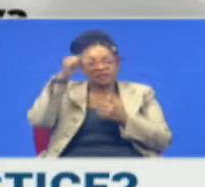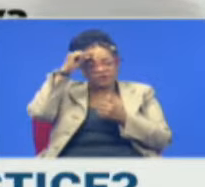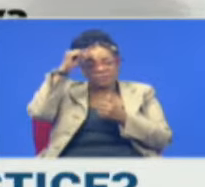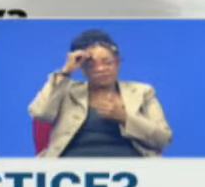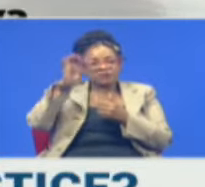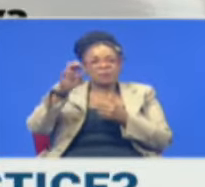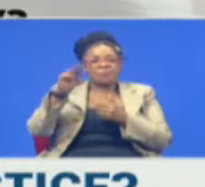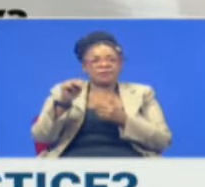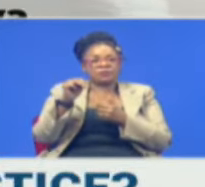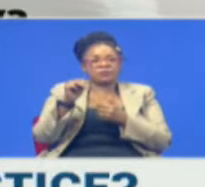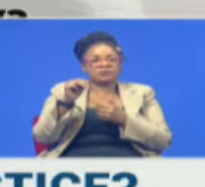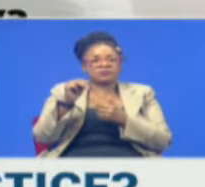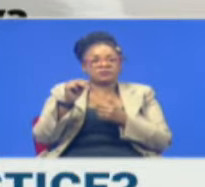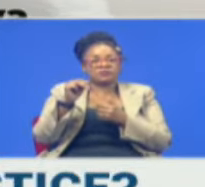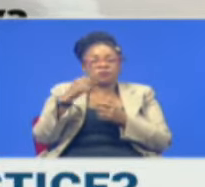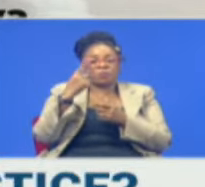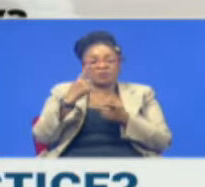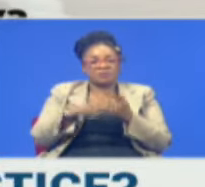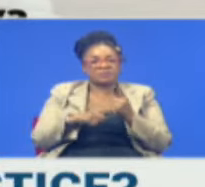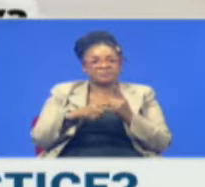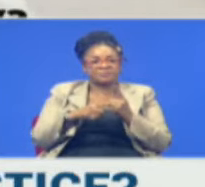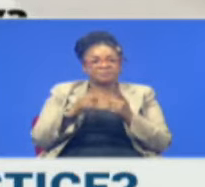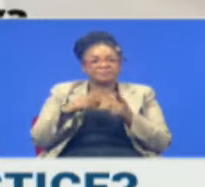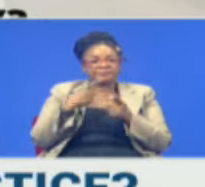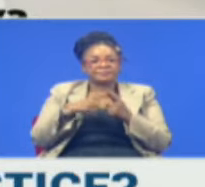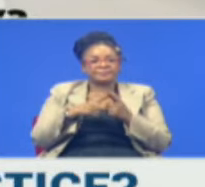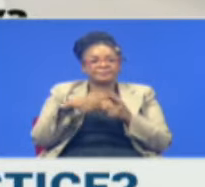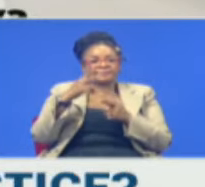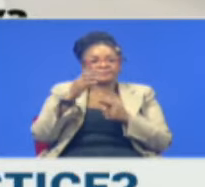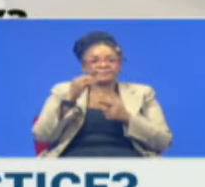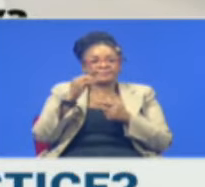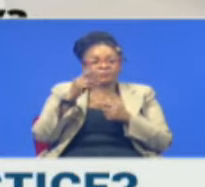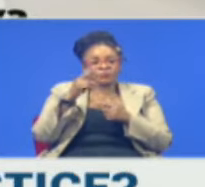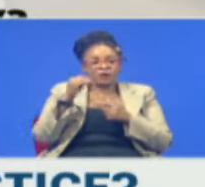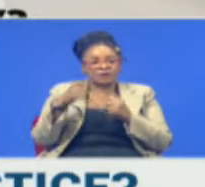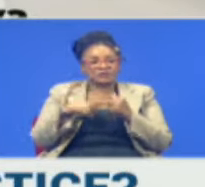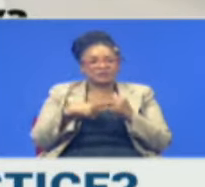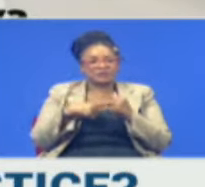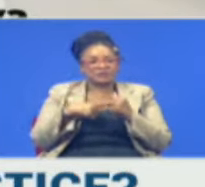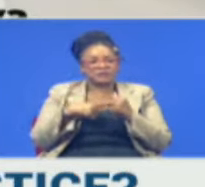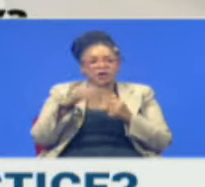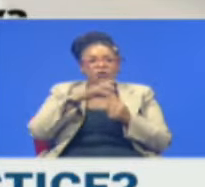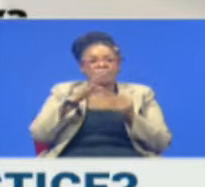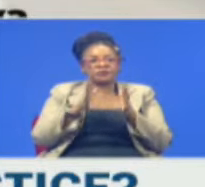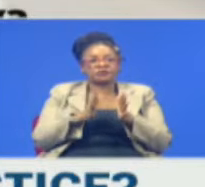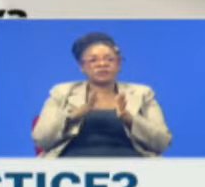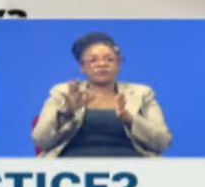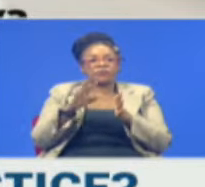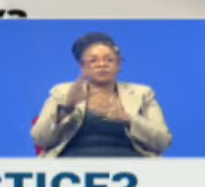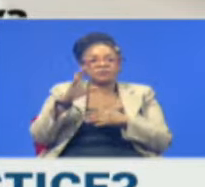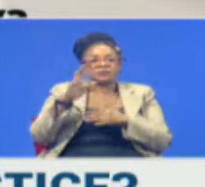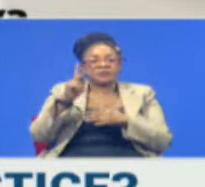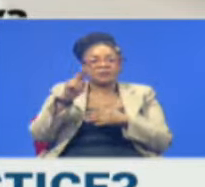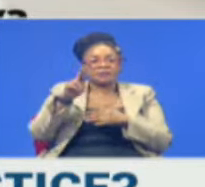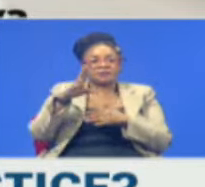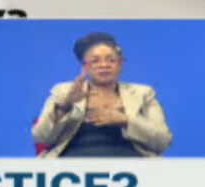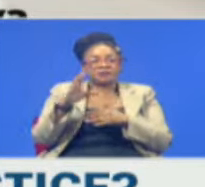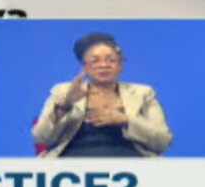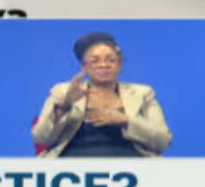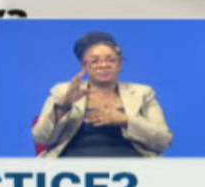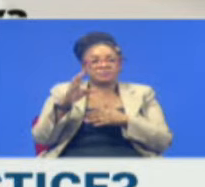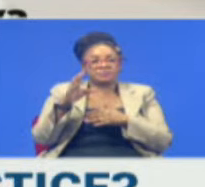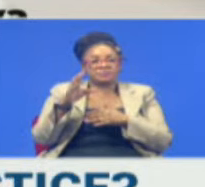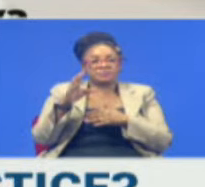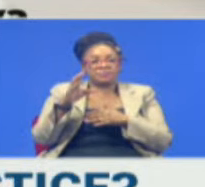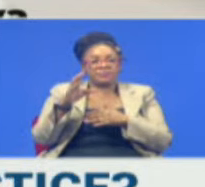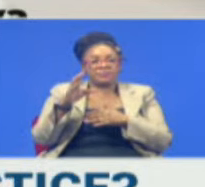Marakwet for a year. From the year 2000 to 2006, she was a commissioner for the Constitution of Kenya Review Commission.